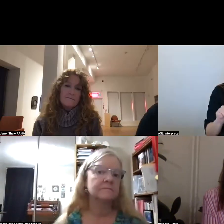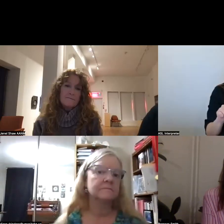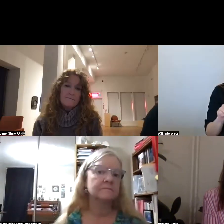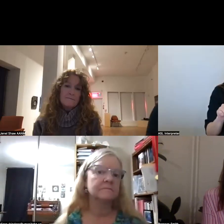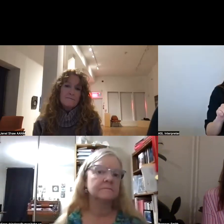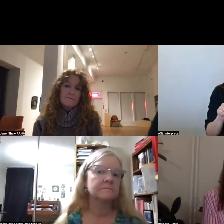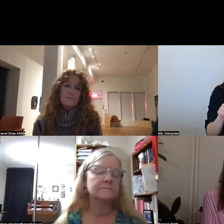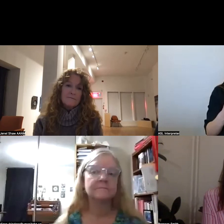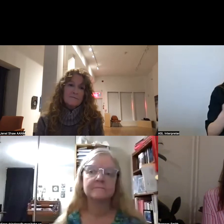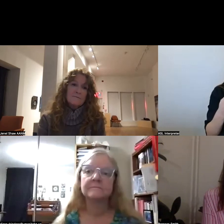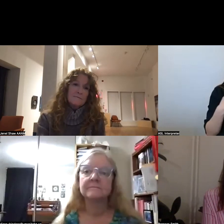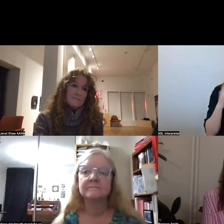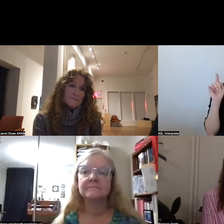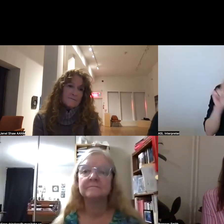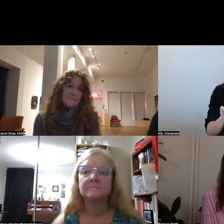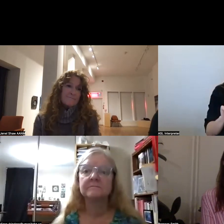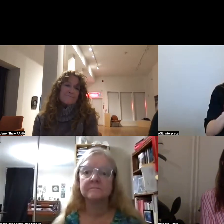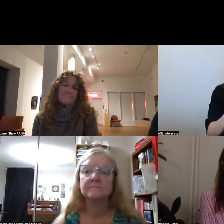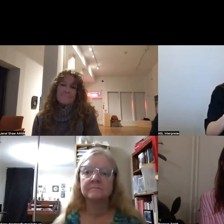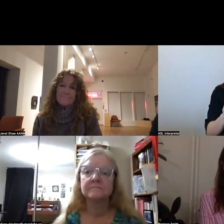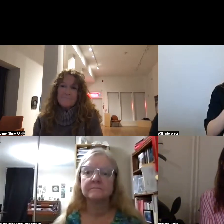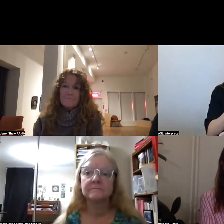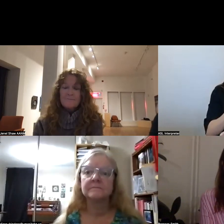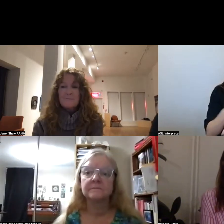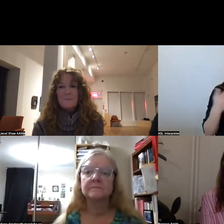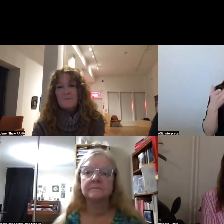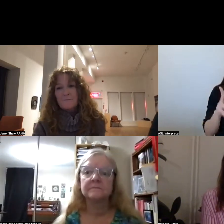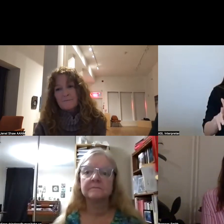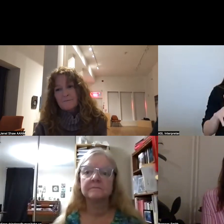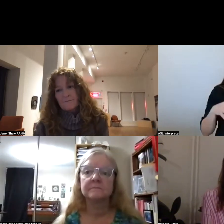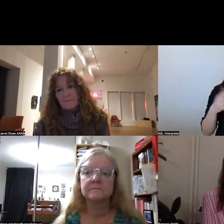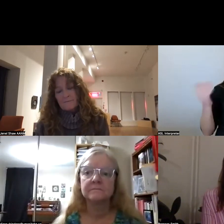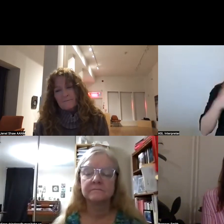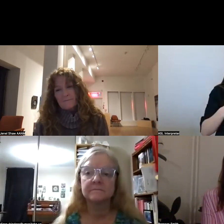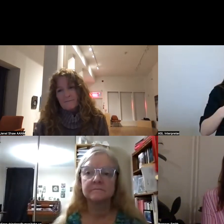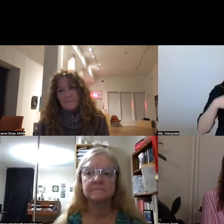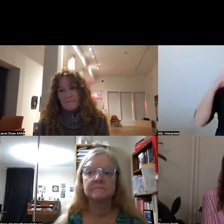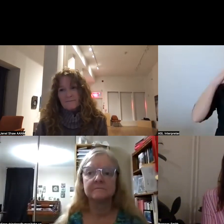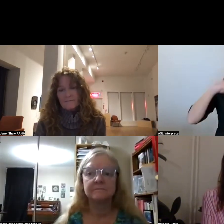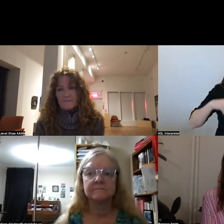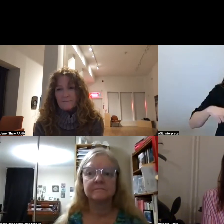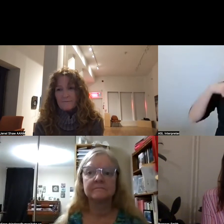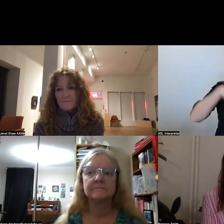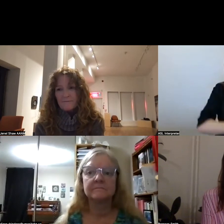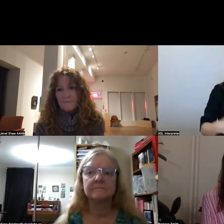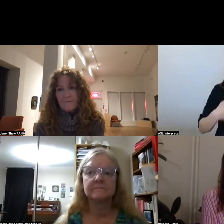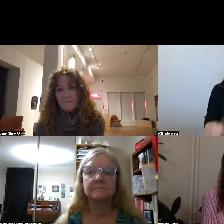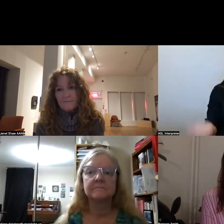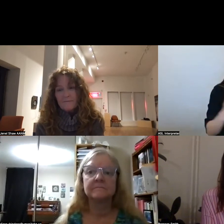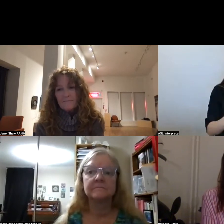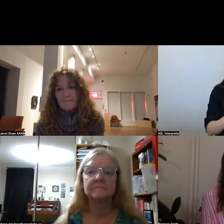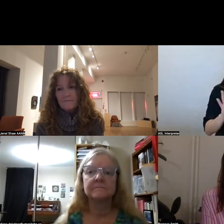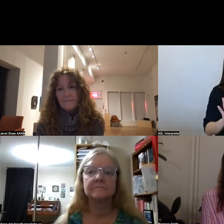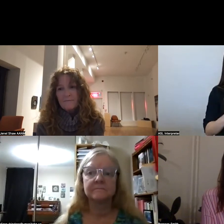at the bottom, but I don't. But it's peril. It's full of peril. So it's a tricky